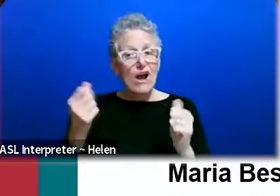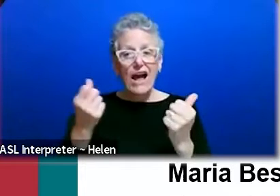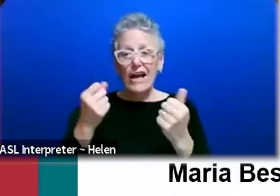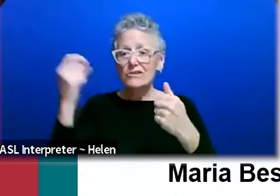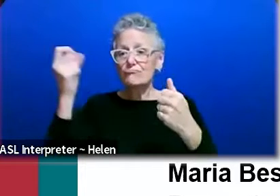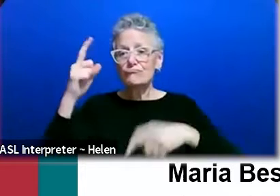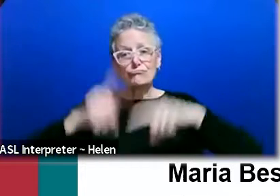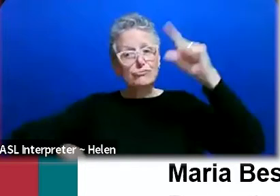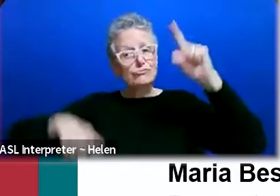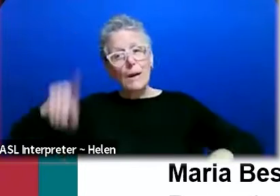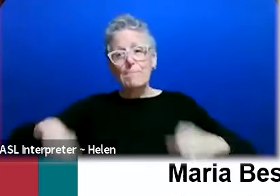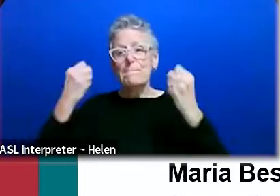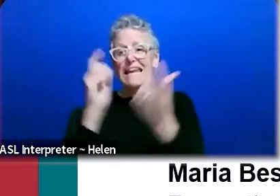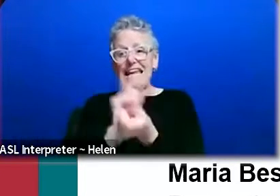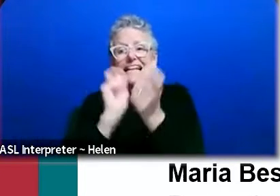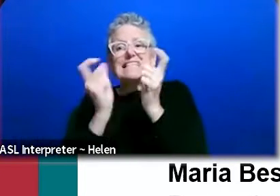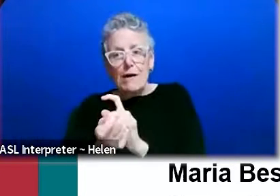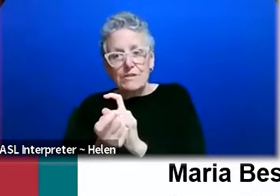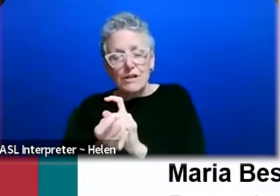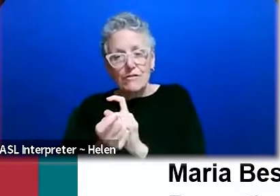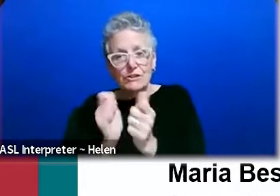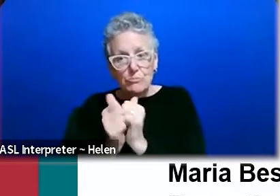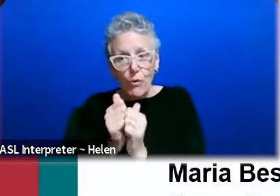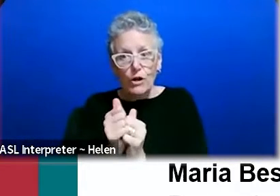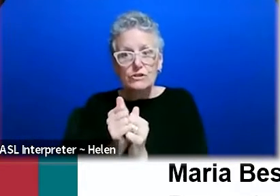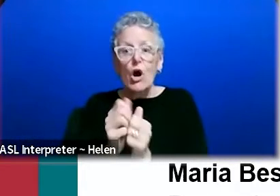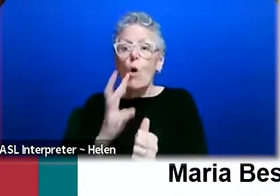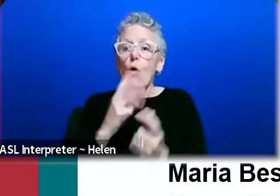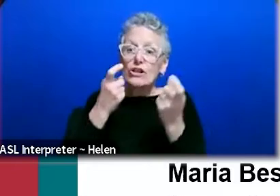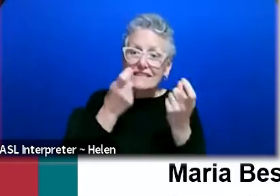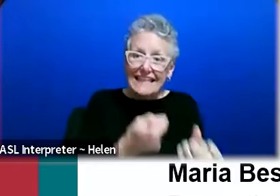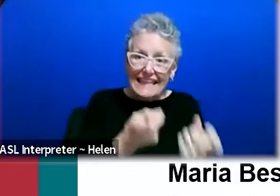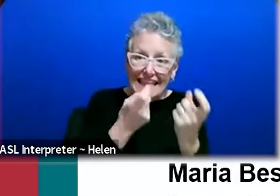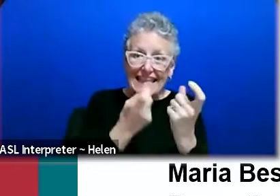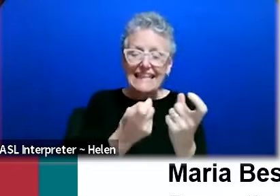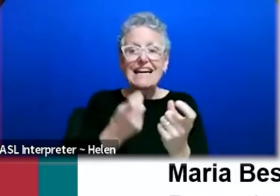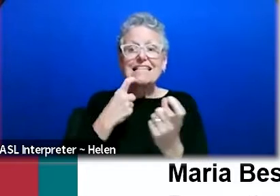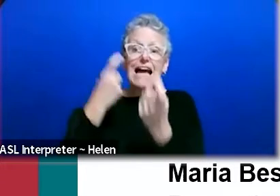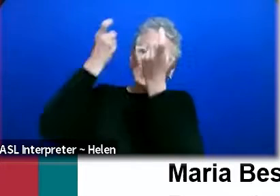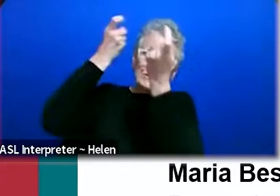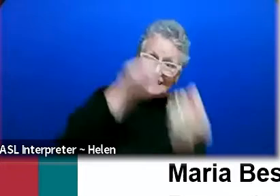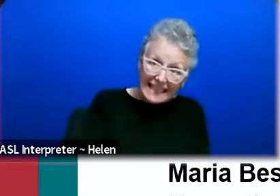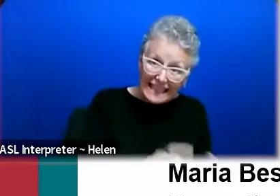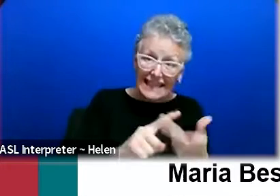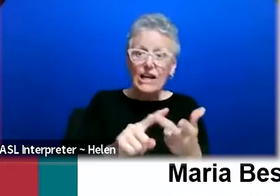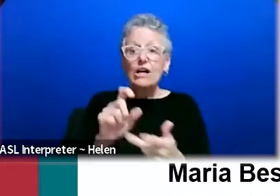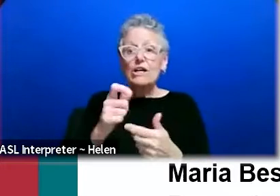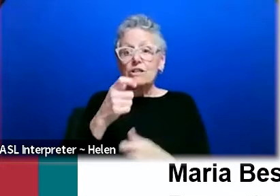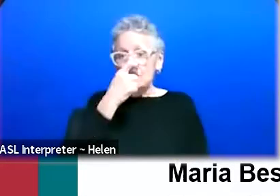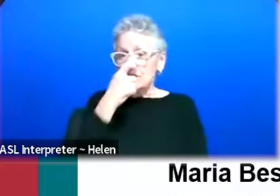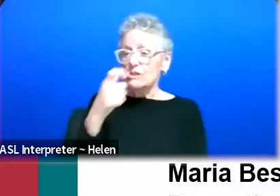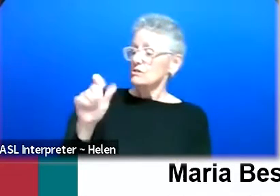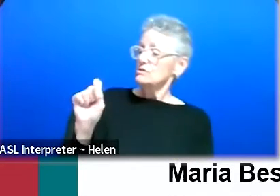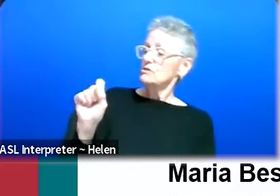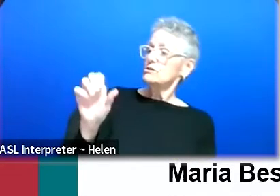of adaptive sports. I've done water skiing, downhill skiing, scuba diving, golf. I mean, I guess you could